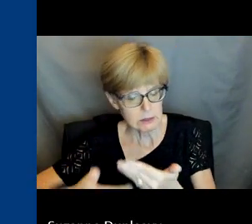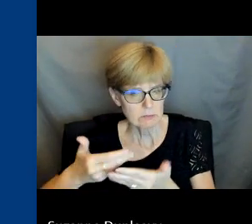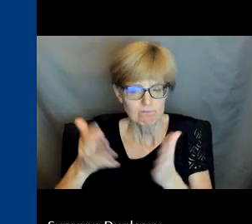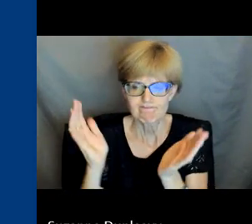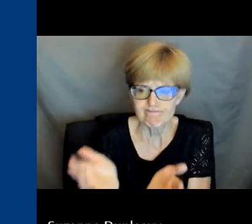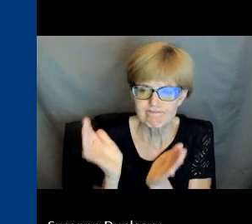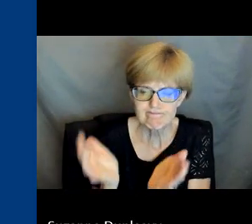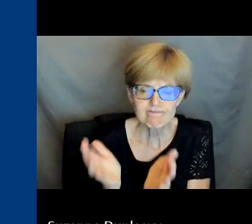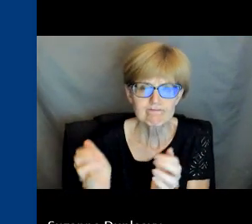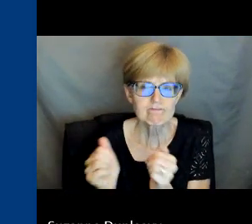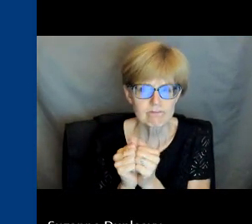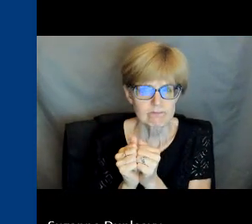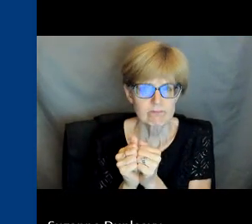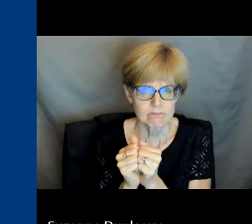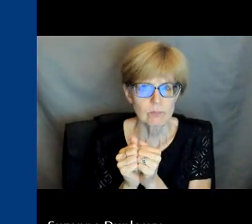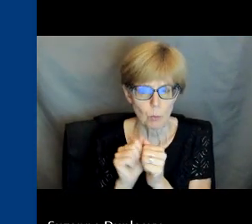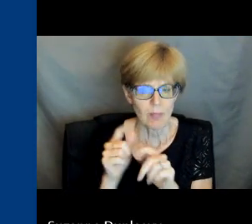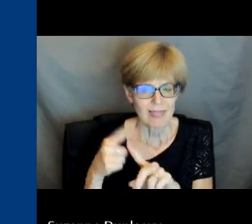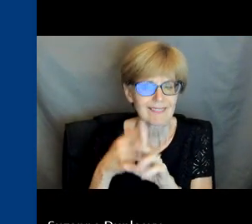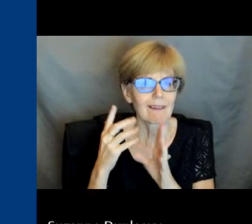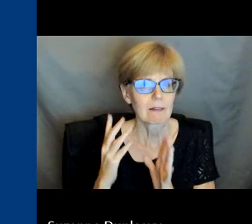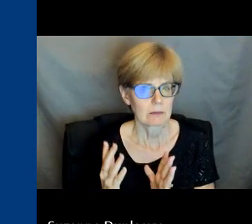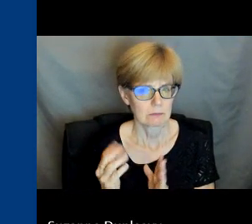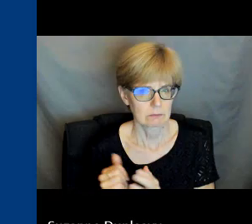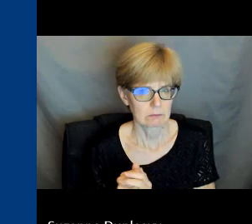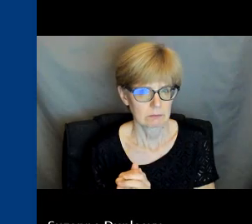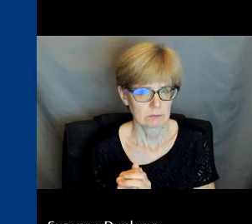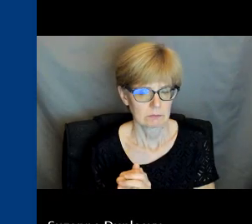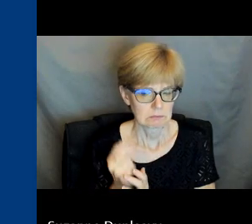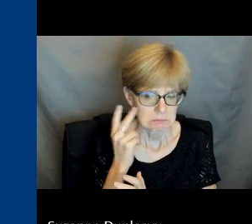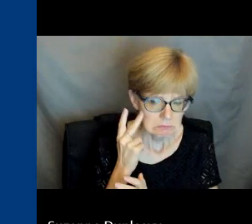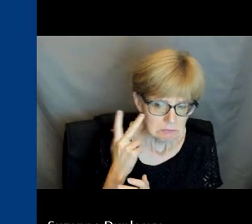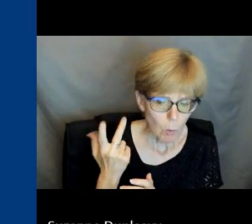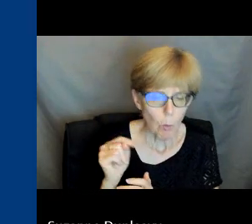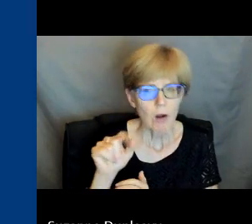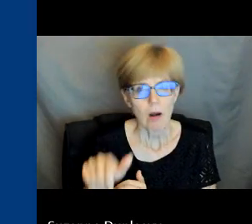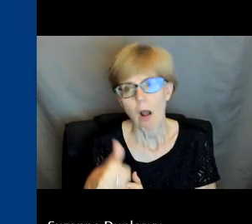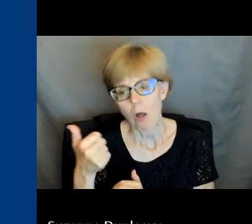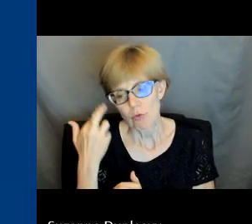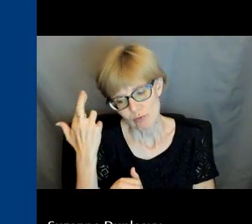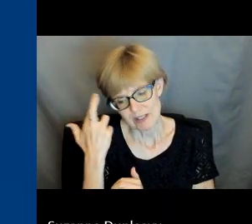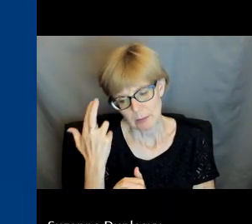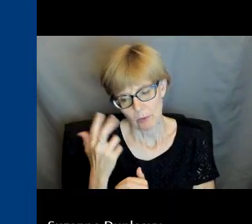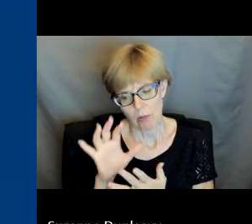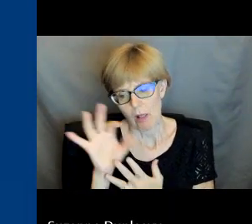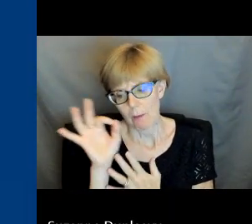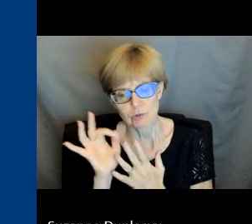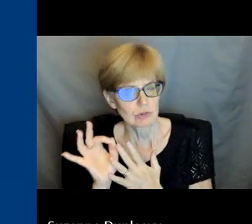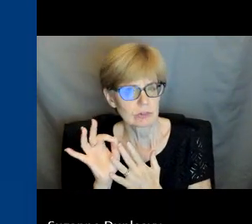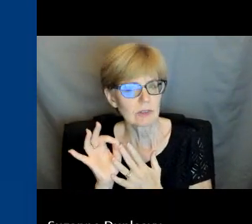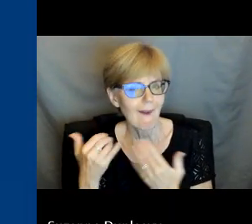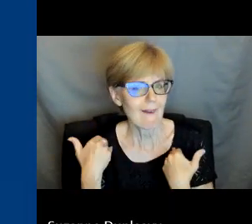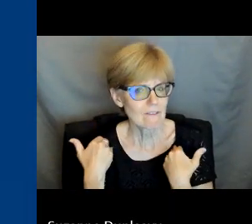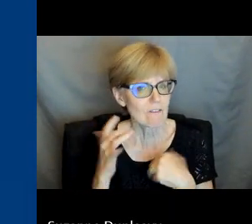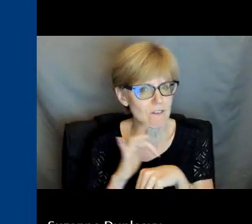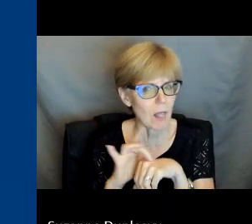conversation with the tenant to see what reasonable alternatives exist that might meet this